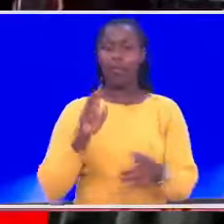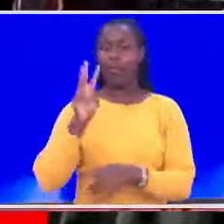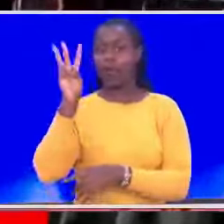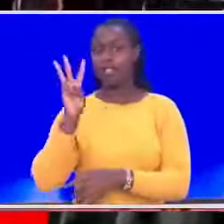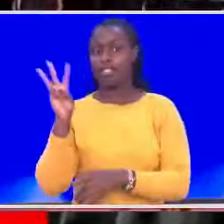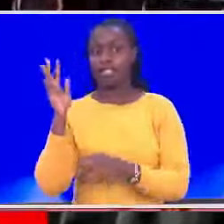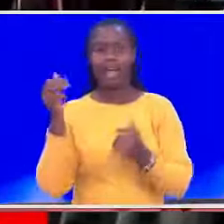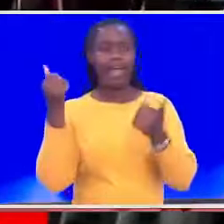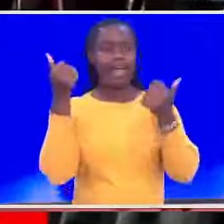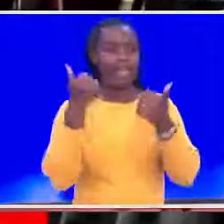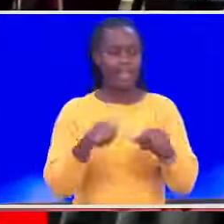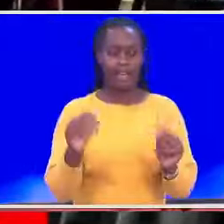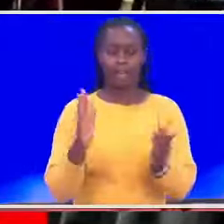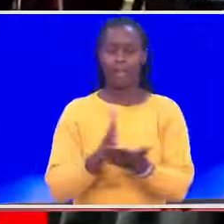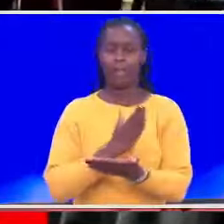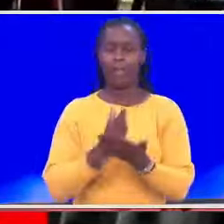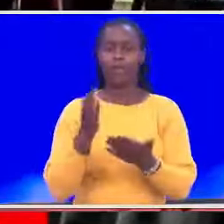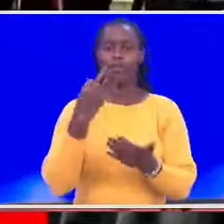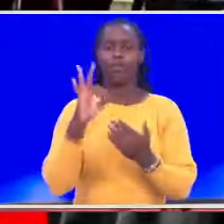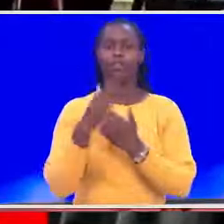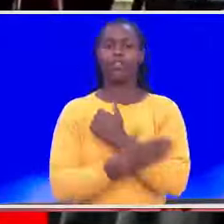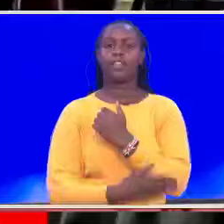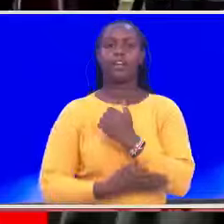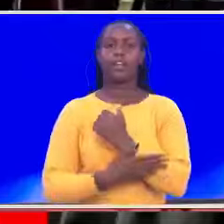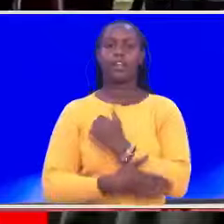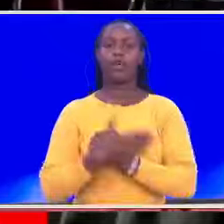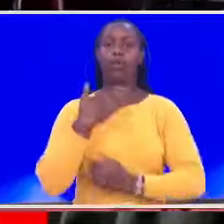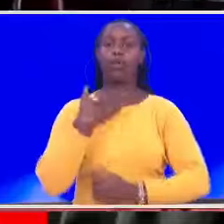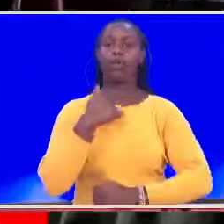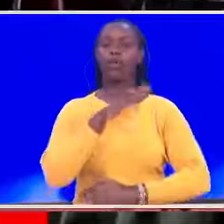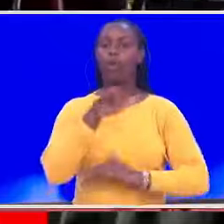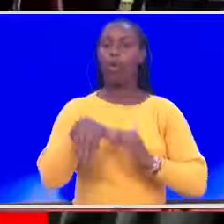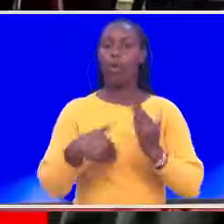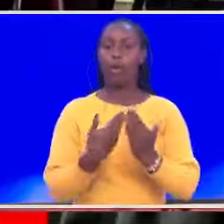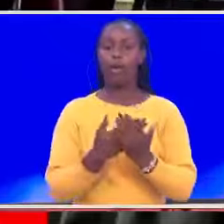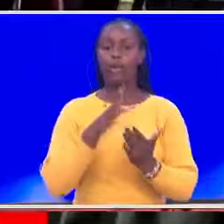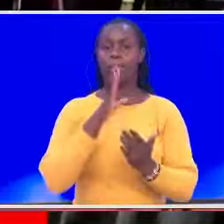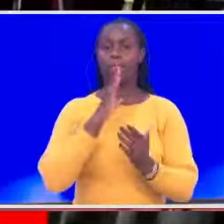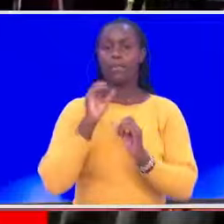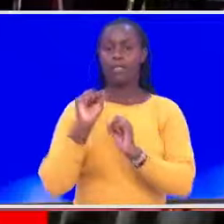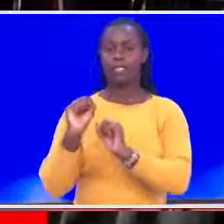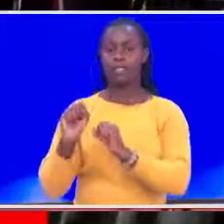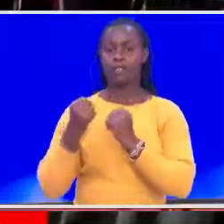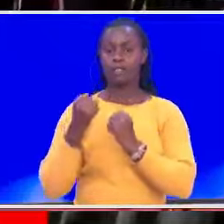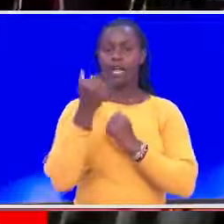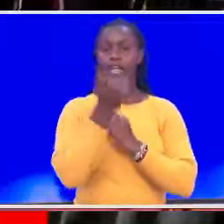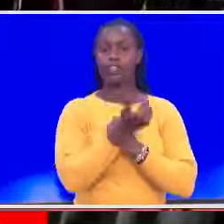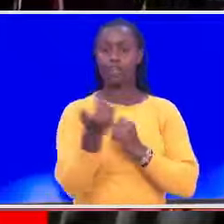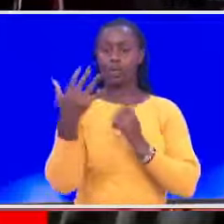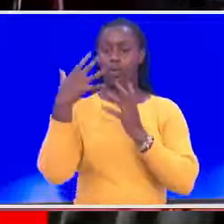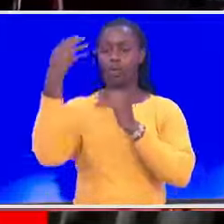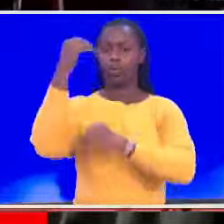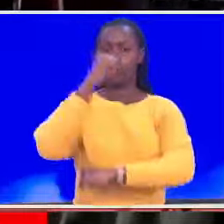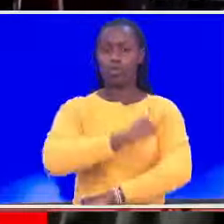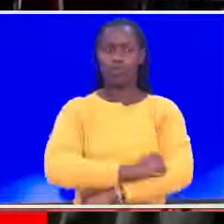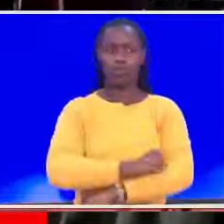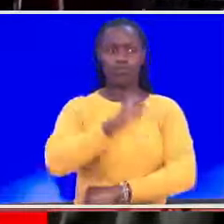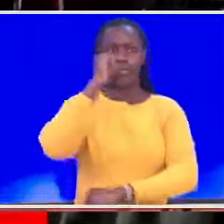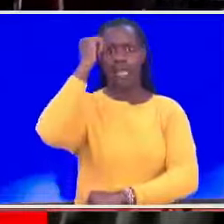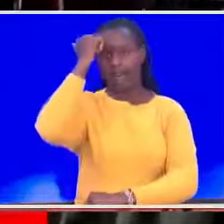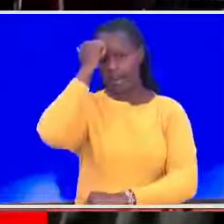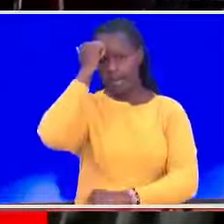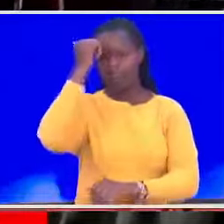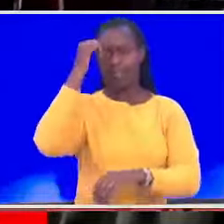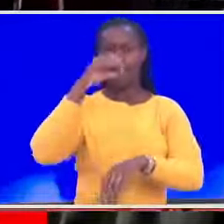any corner of this country, he wanted them to be safe. A child to go to school, get an education, pursue their